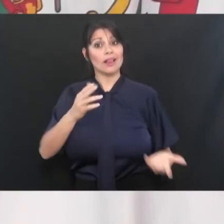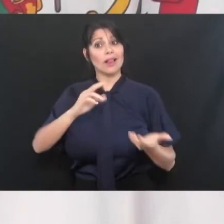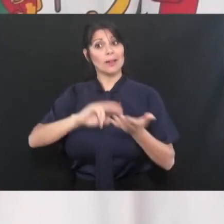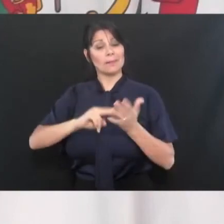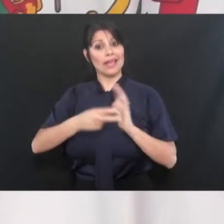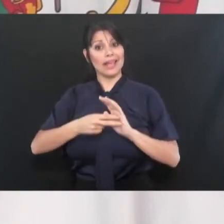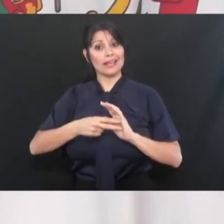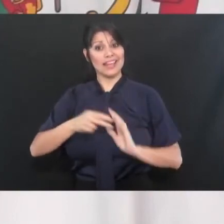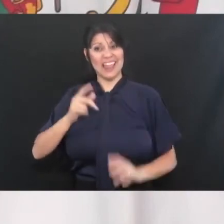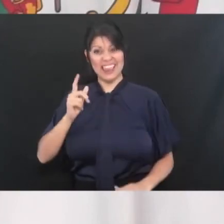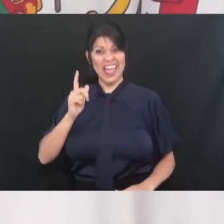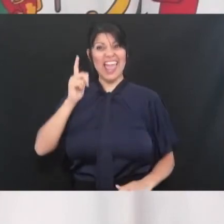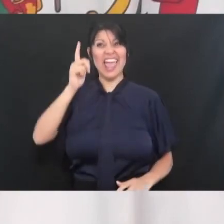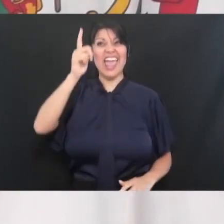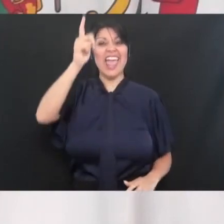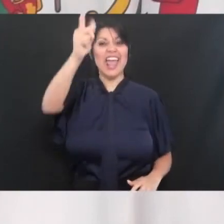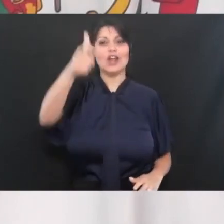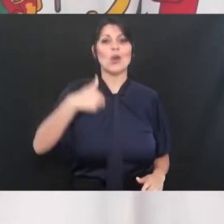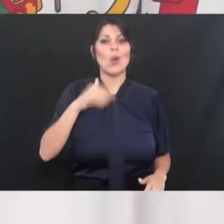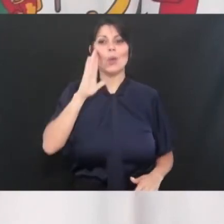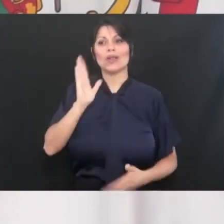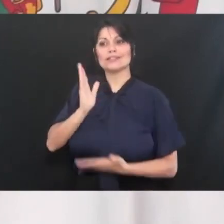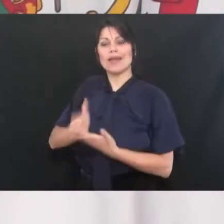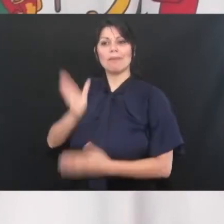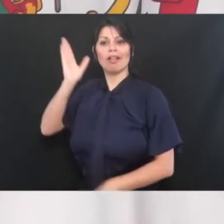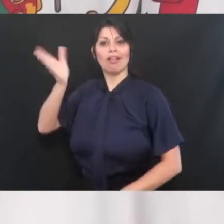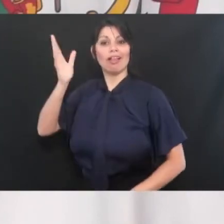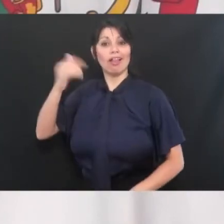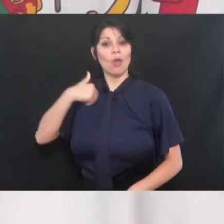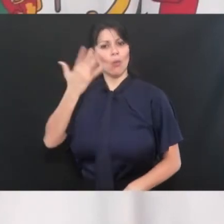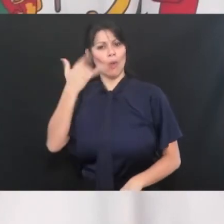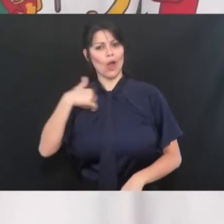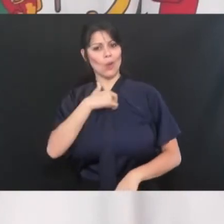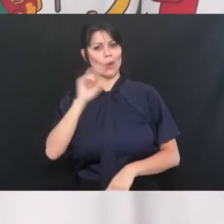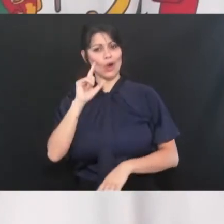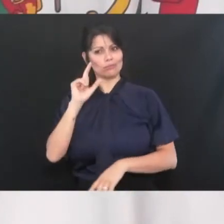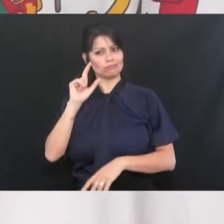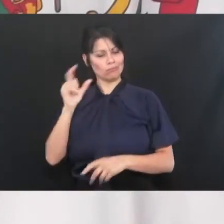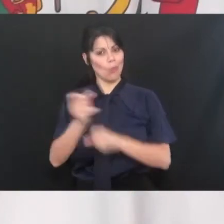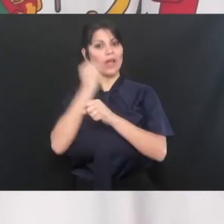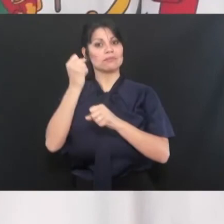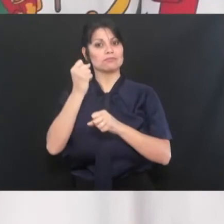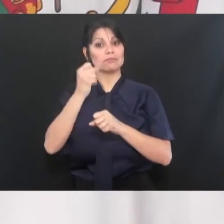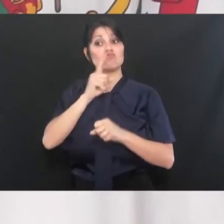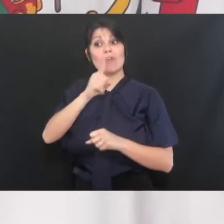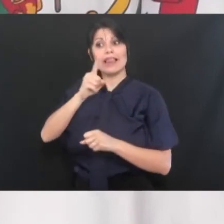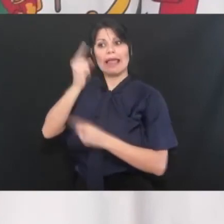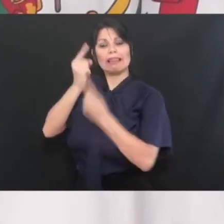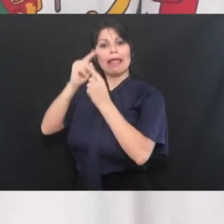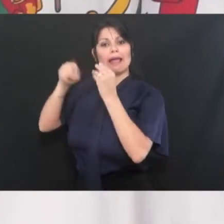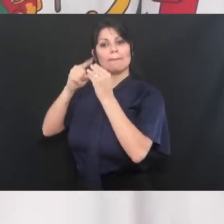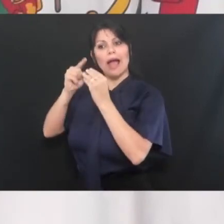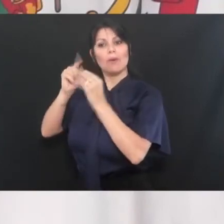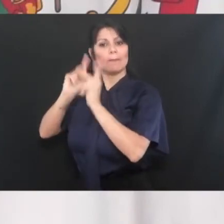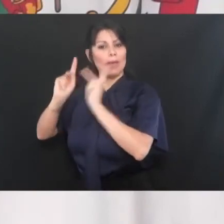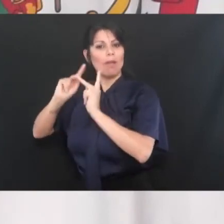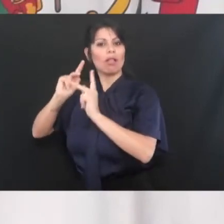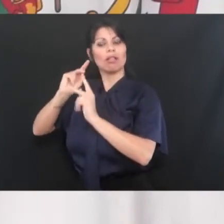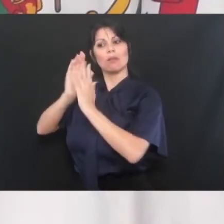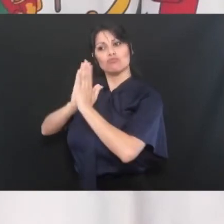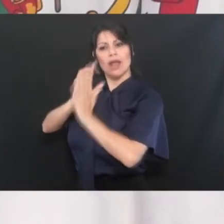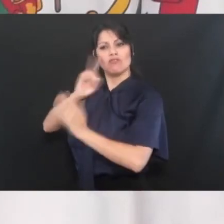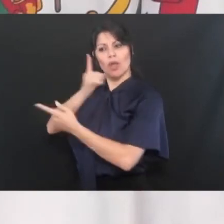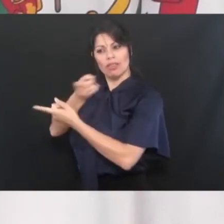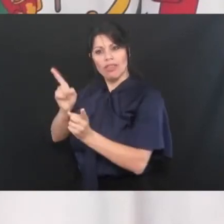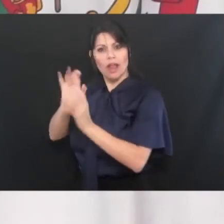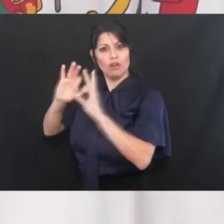here and read any deaths. But nevertheless, keep these people in your thoughts and prayers. The sun's shining and the weekend's coming. But for